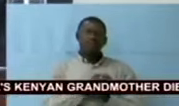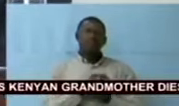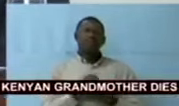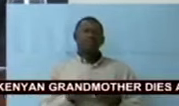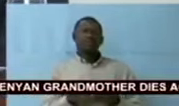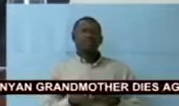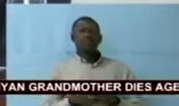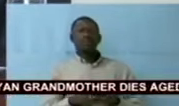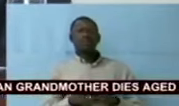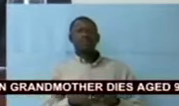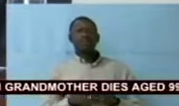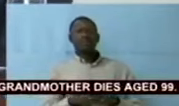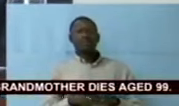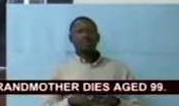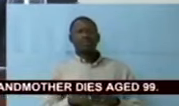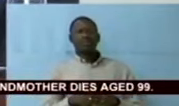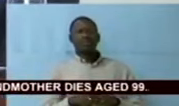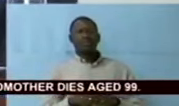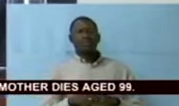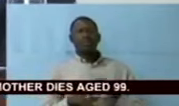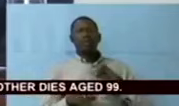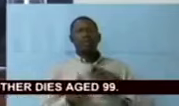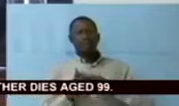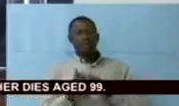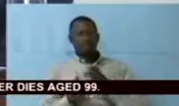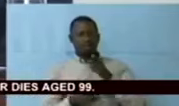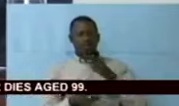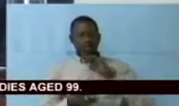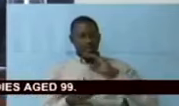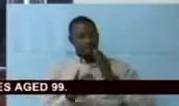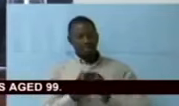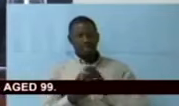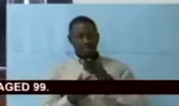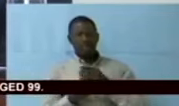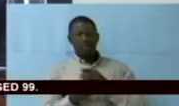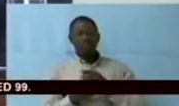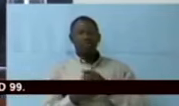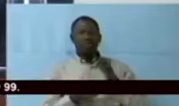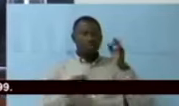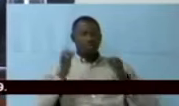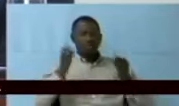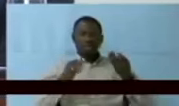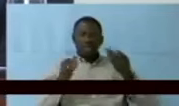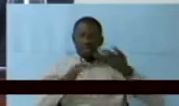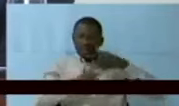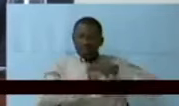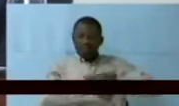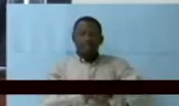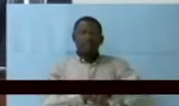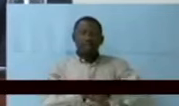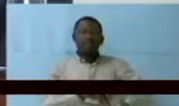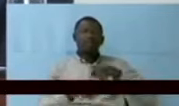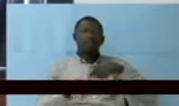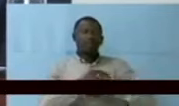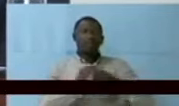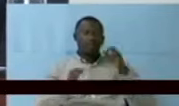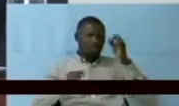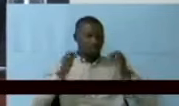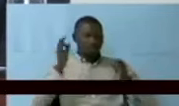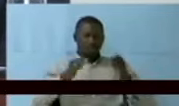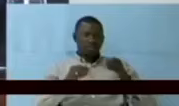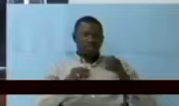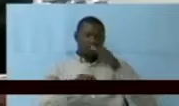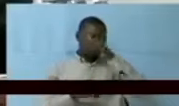So you believe there was judicial interference? Interference in the judiciary.